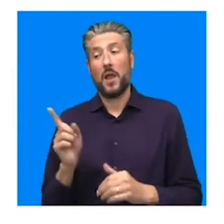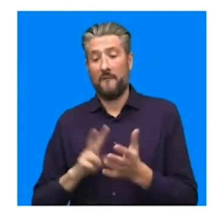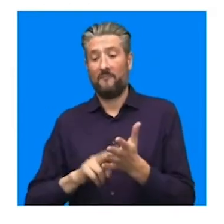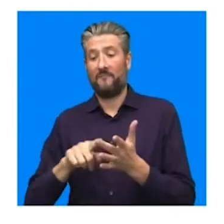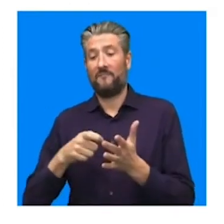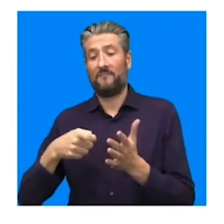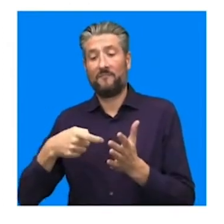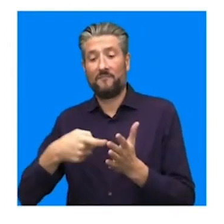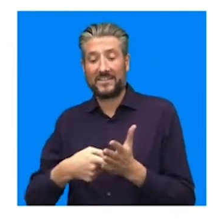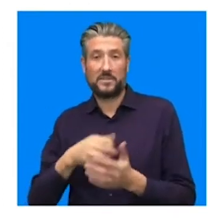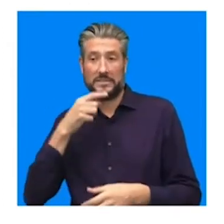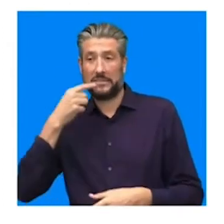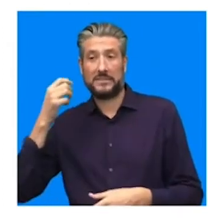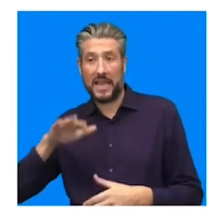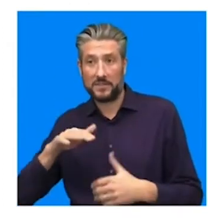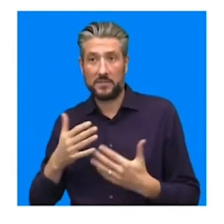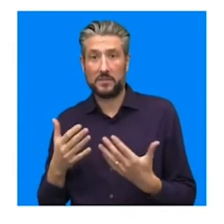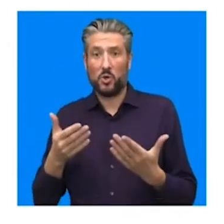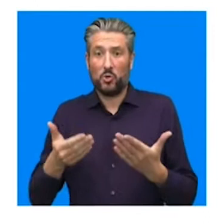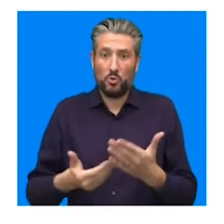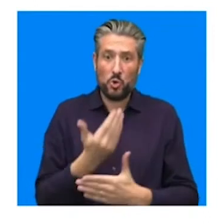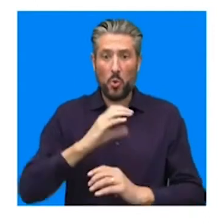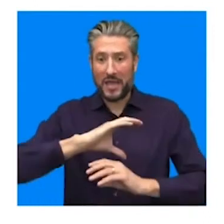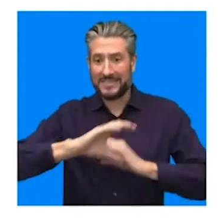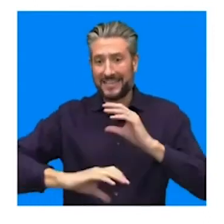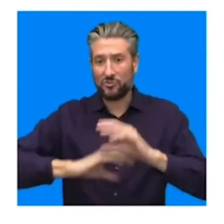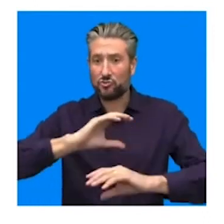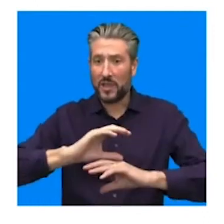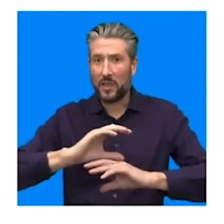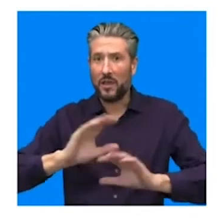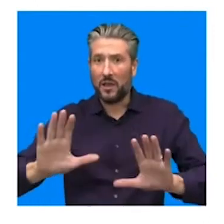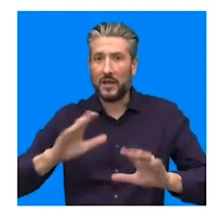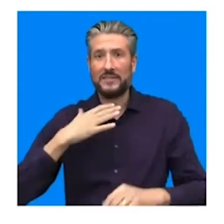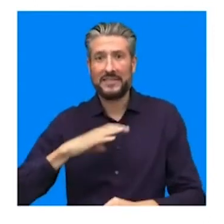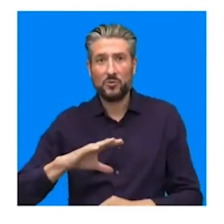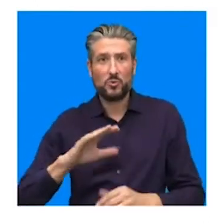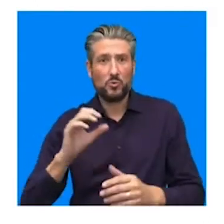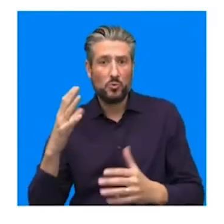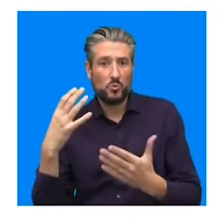missing an enormous opportunity with this new century and this enormous